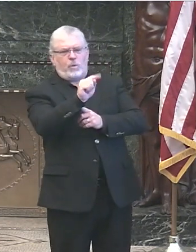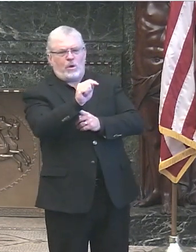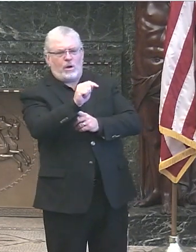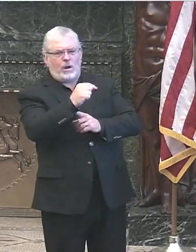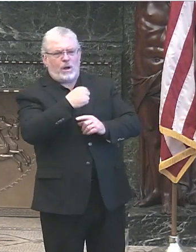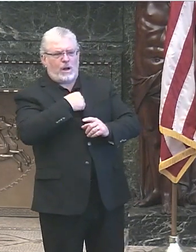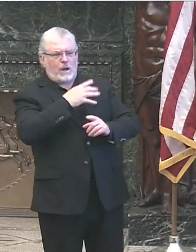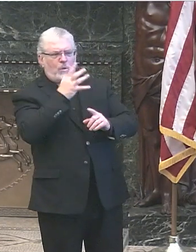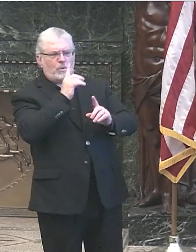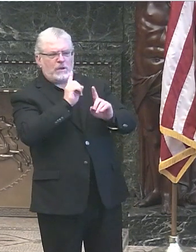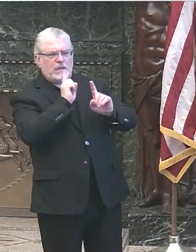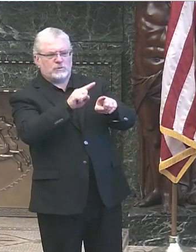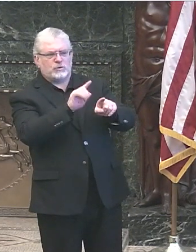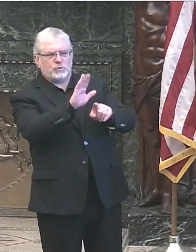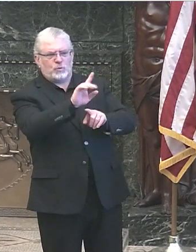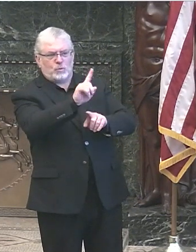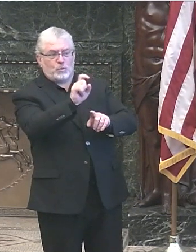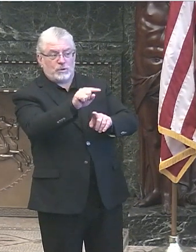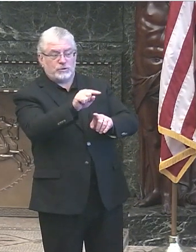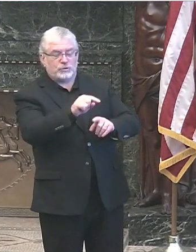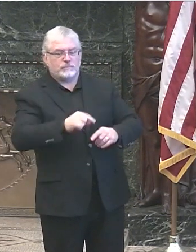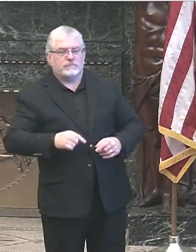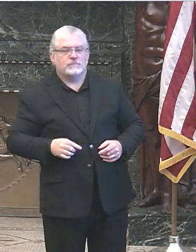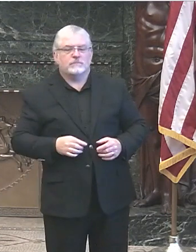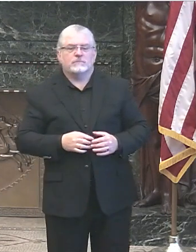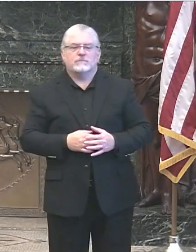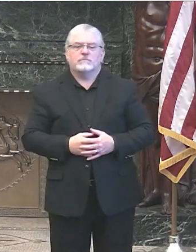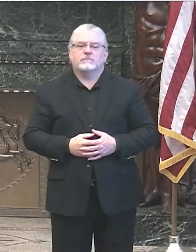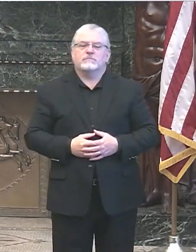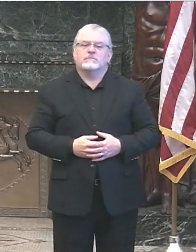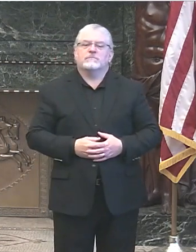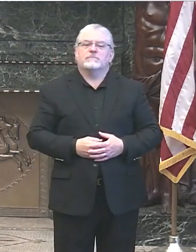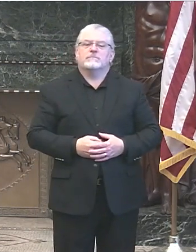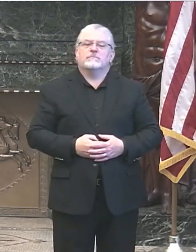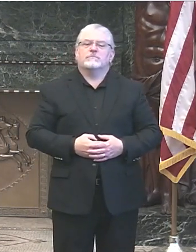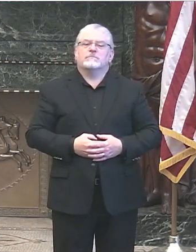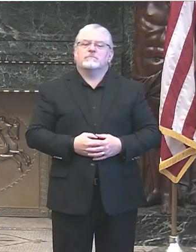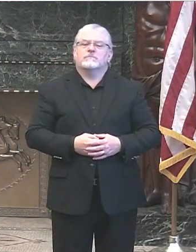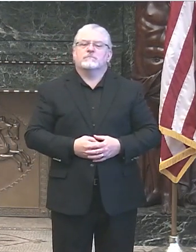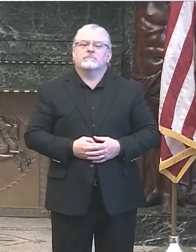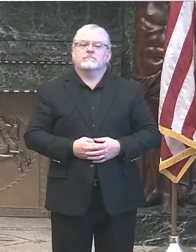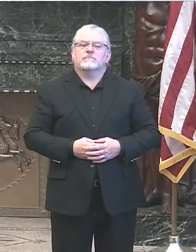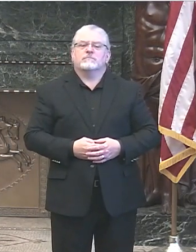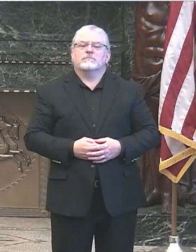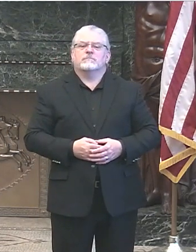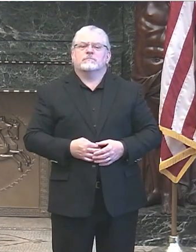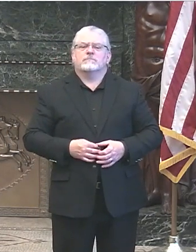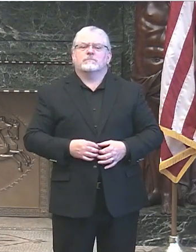the Holiday Inn, and we expect that number to grow over today. We